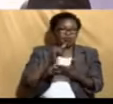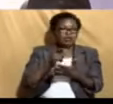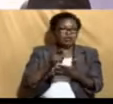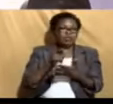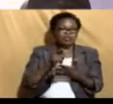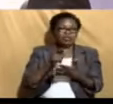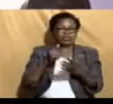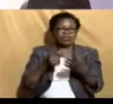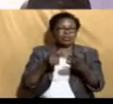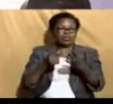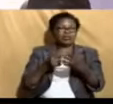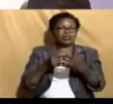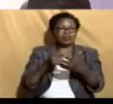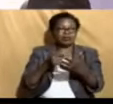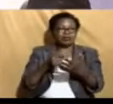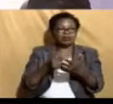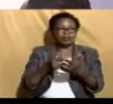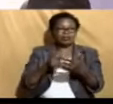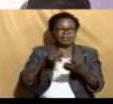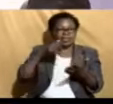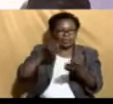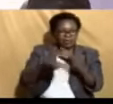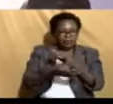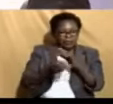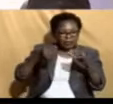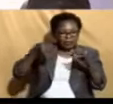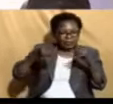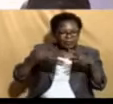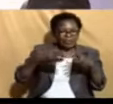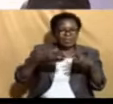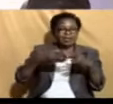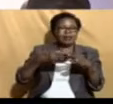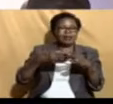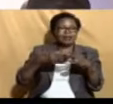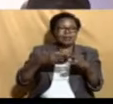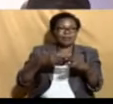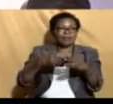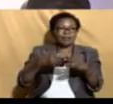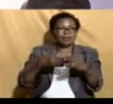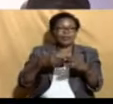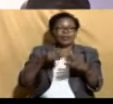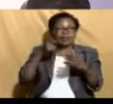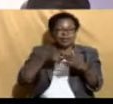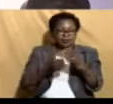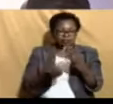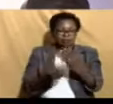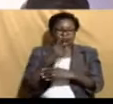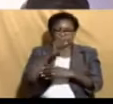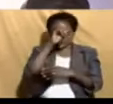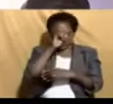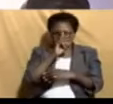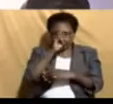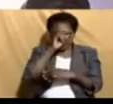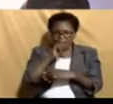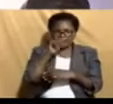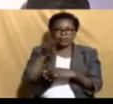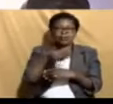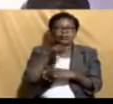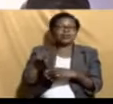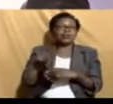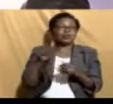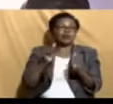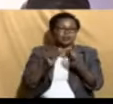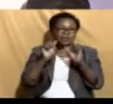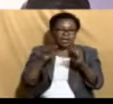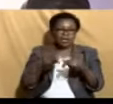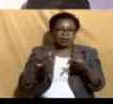if cemented and or etched in our jurisprudence, portends serious absurdities that would contradict some